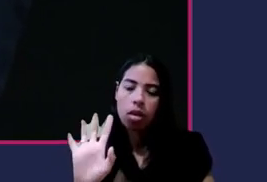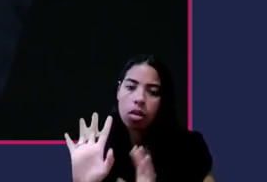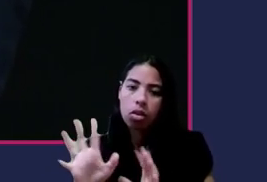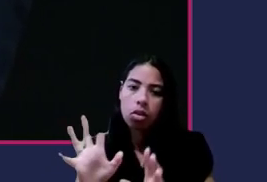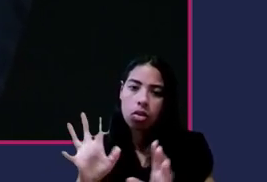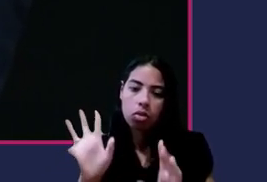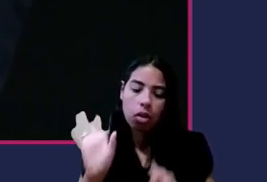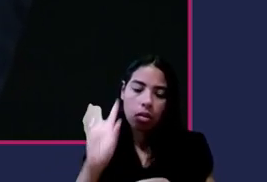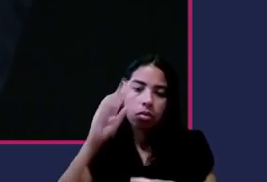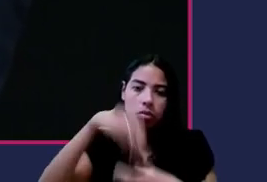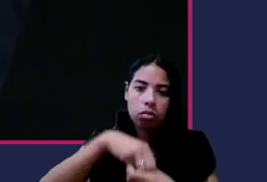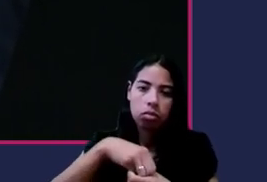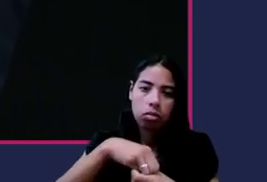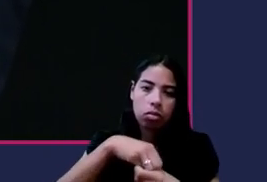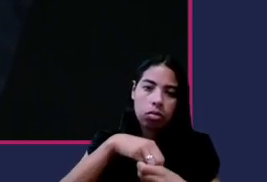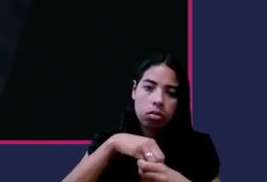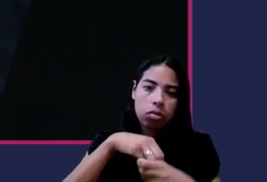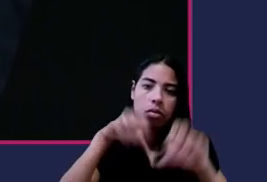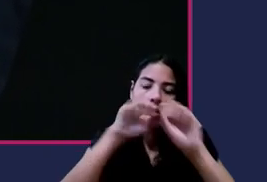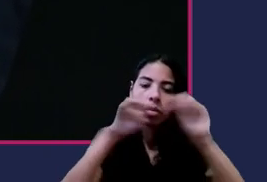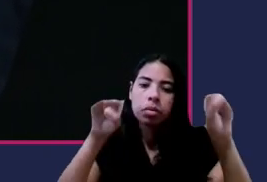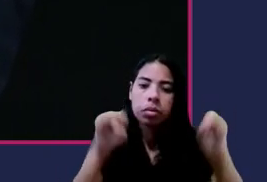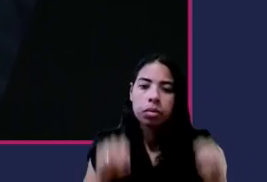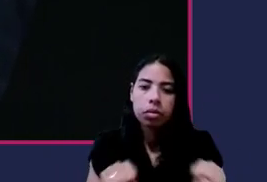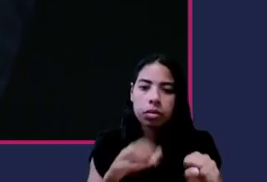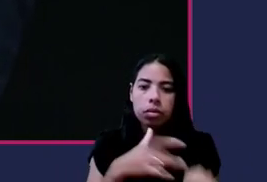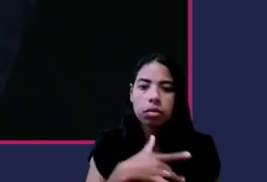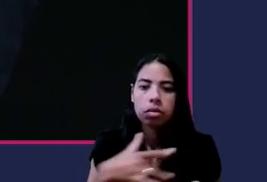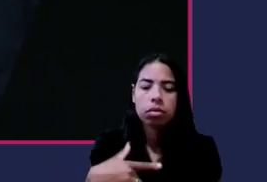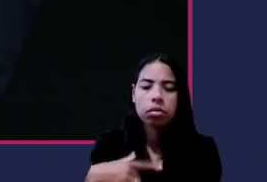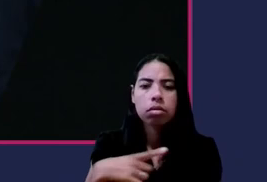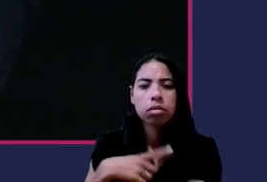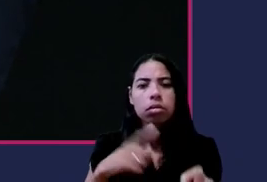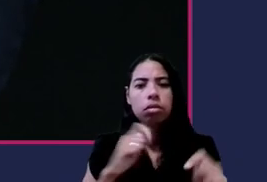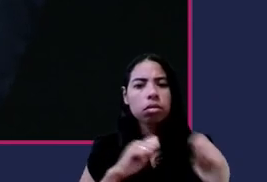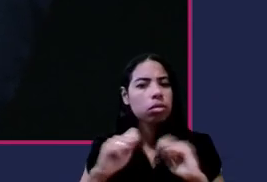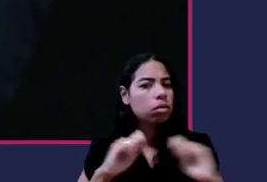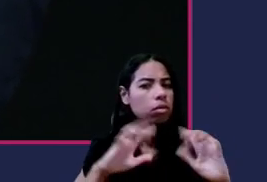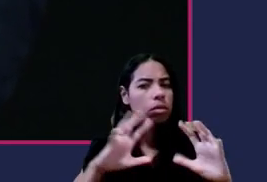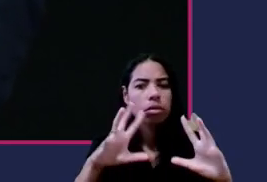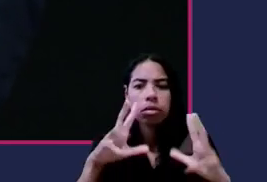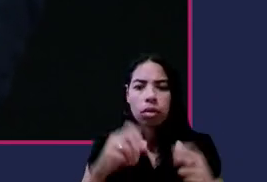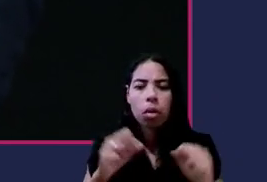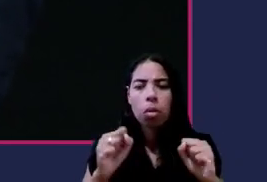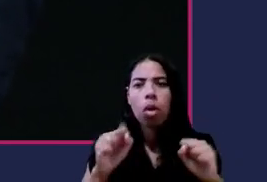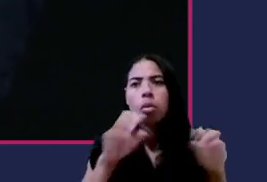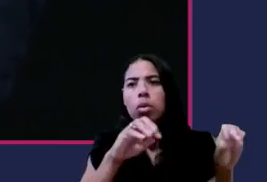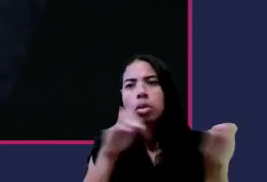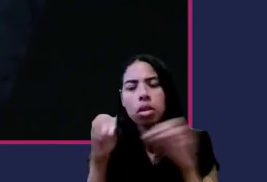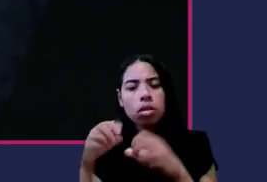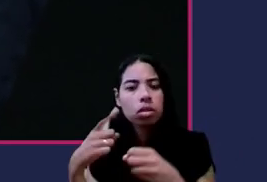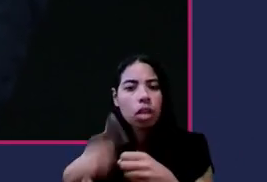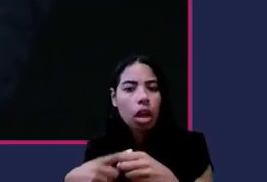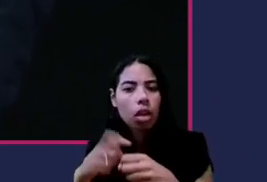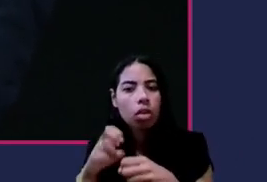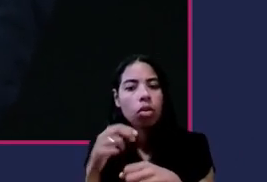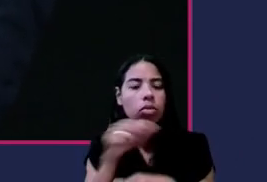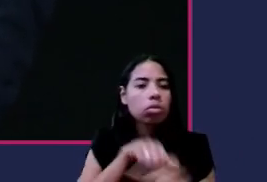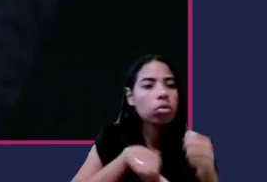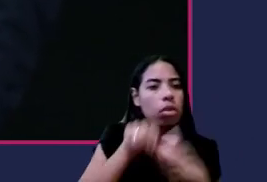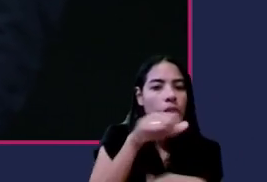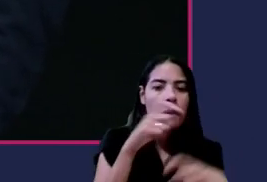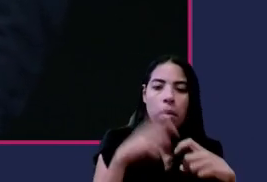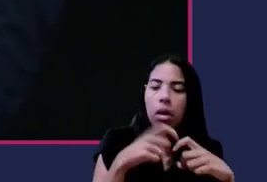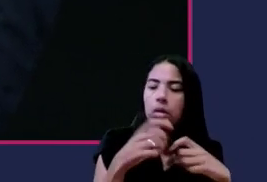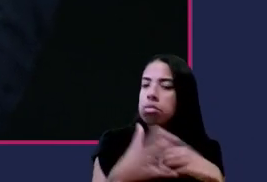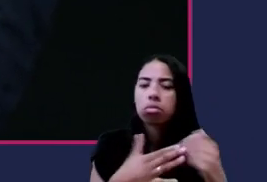tax ID, which is called a CPE. They include that in your health system. You can change doctors, cities, wherever